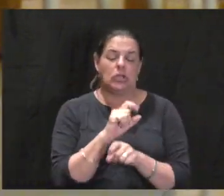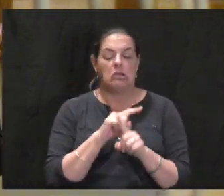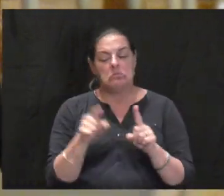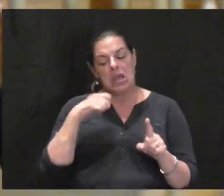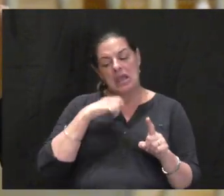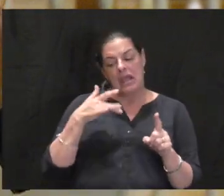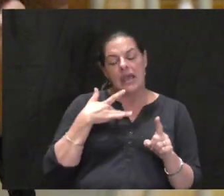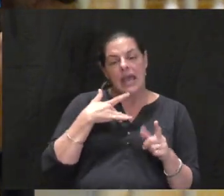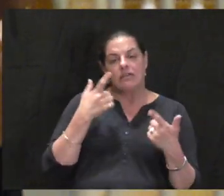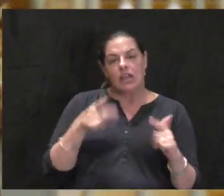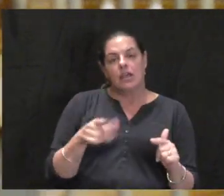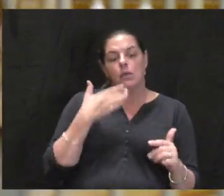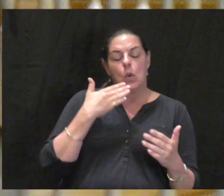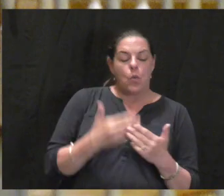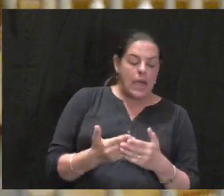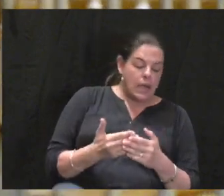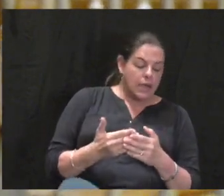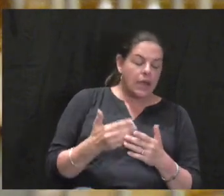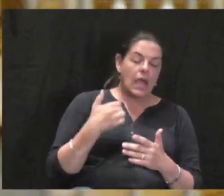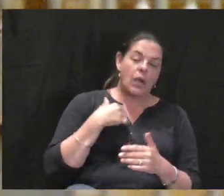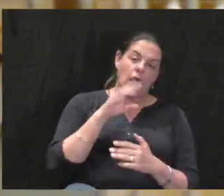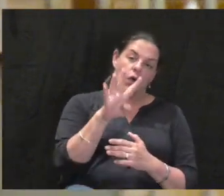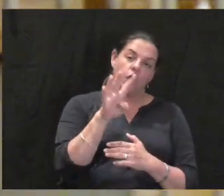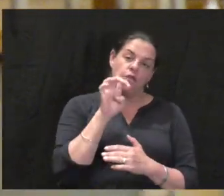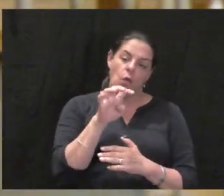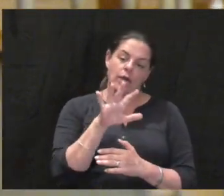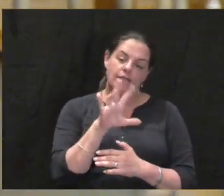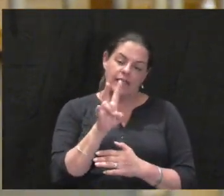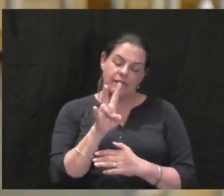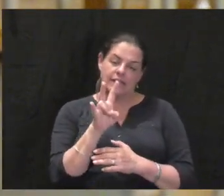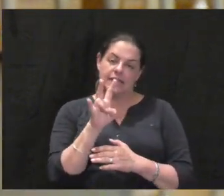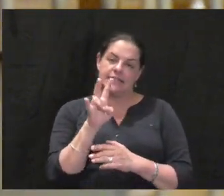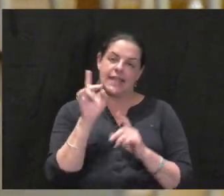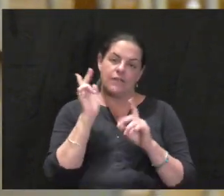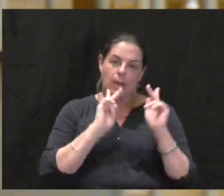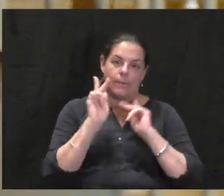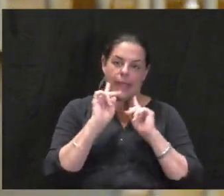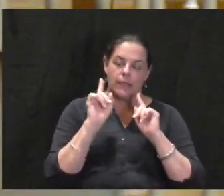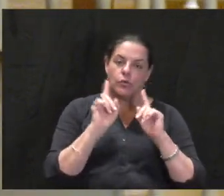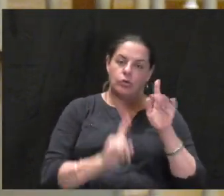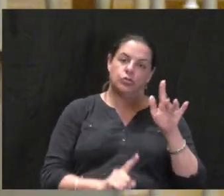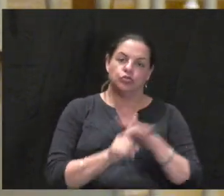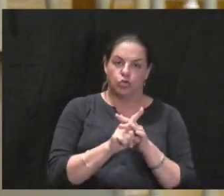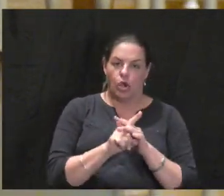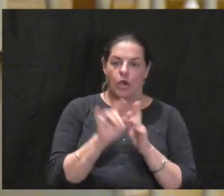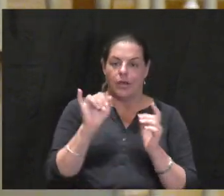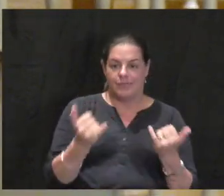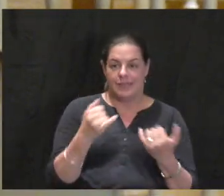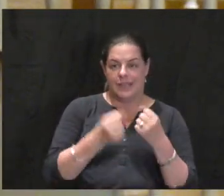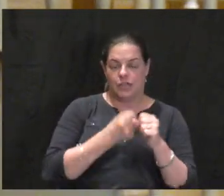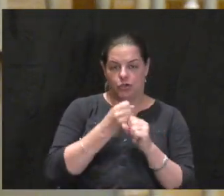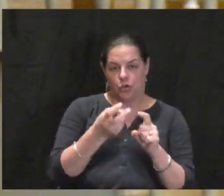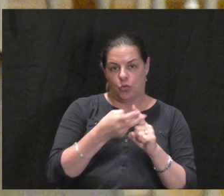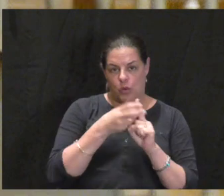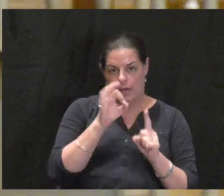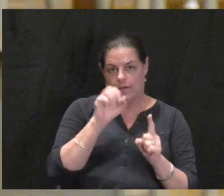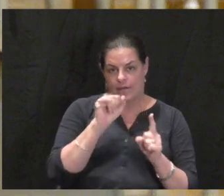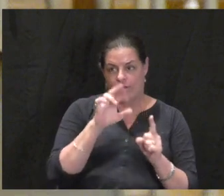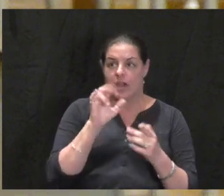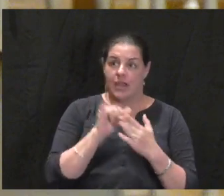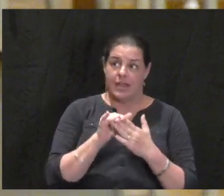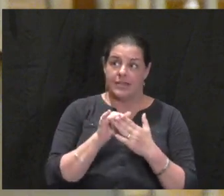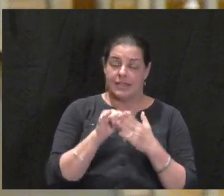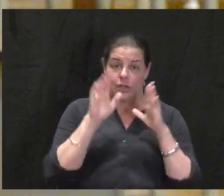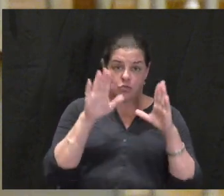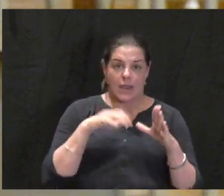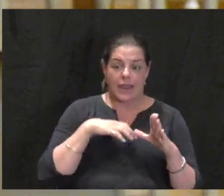could tell you previous numbers, but we weren't tracking it. So one of the things that I put in this year, which I think really helped as people were coming in, we did